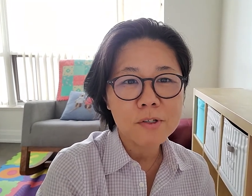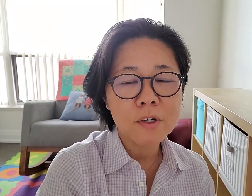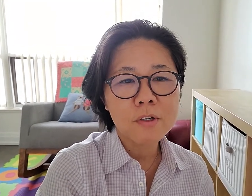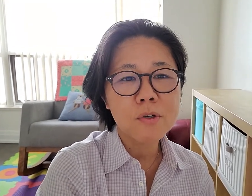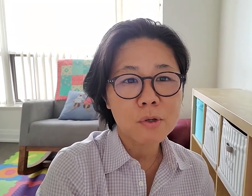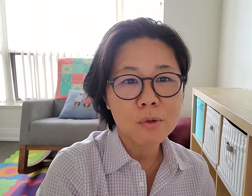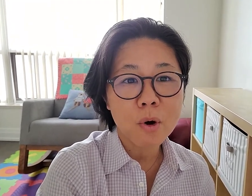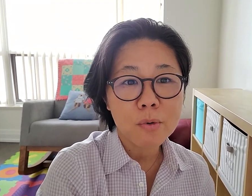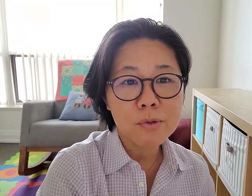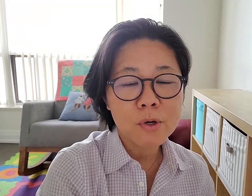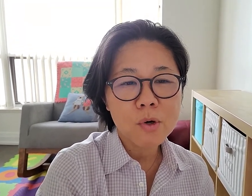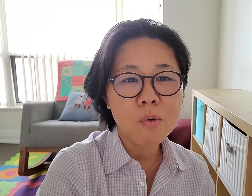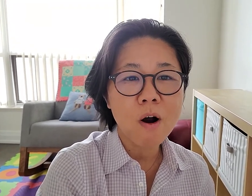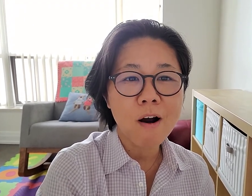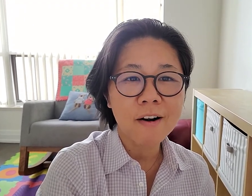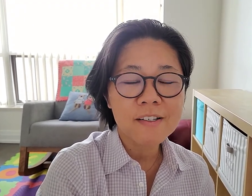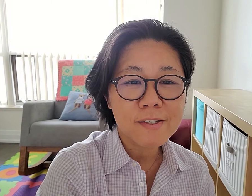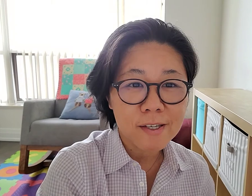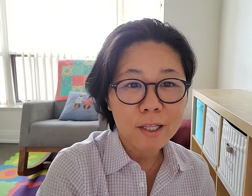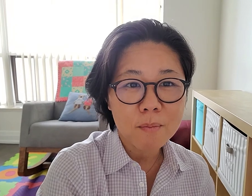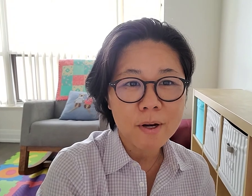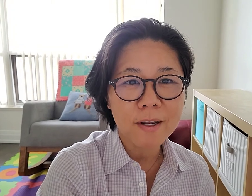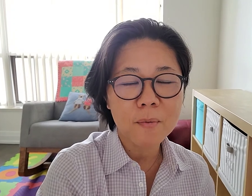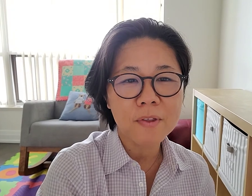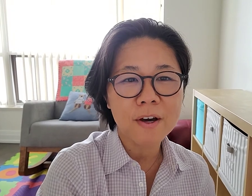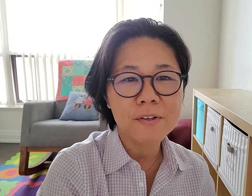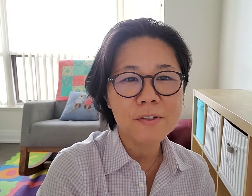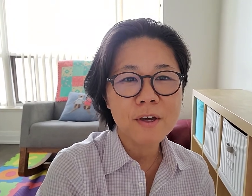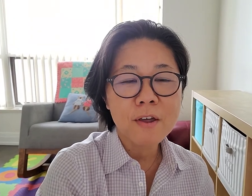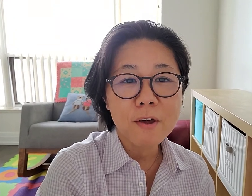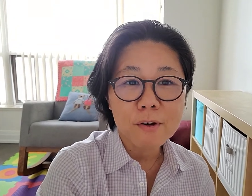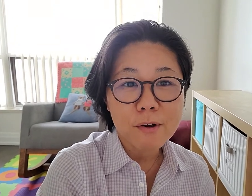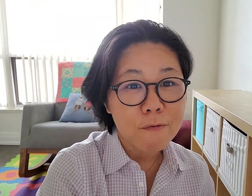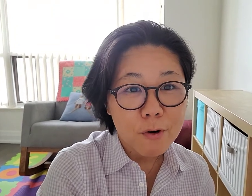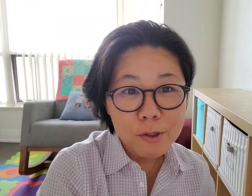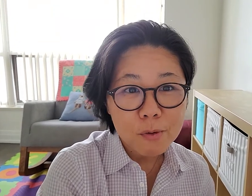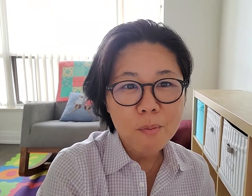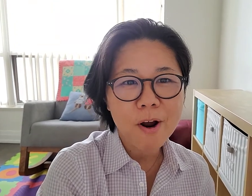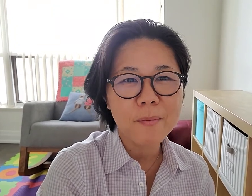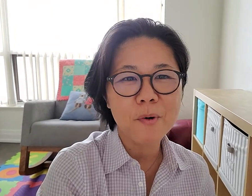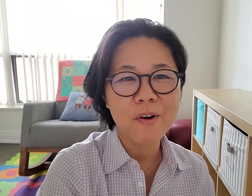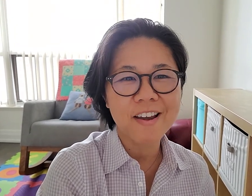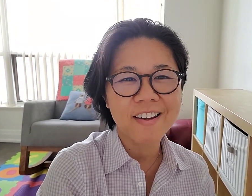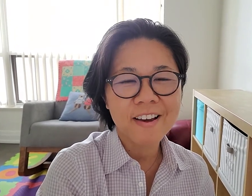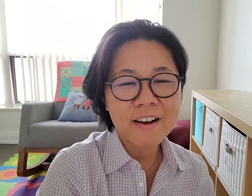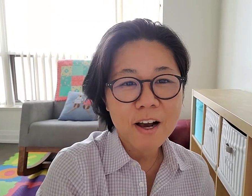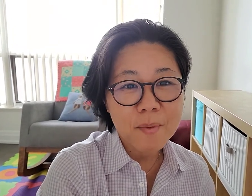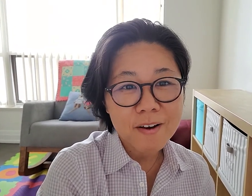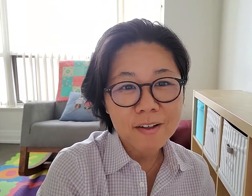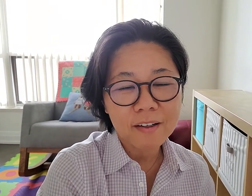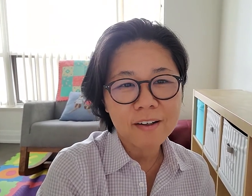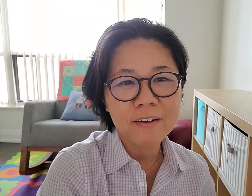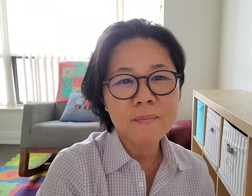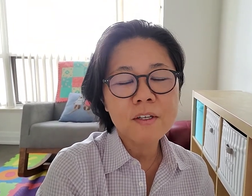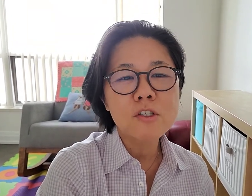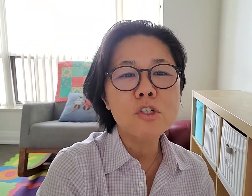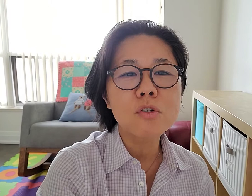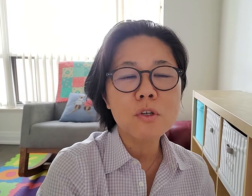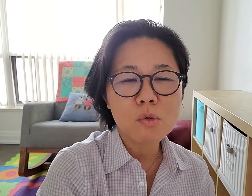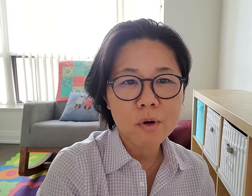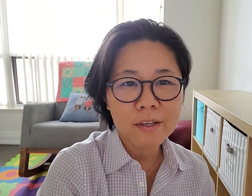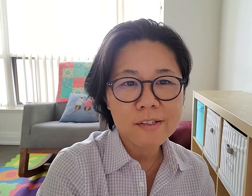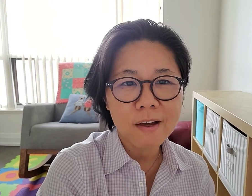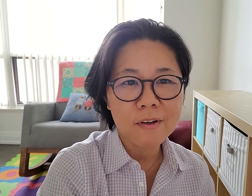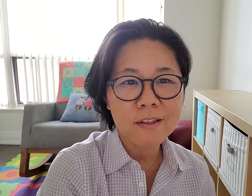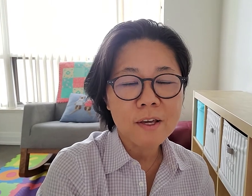very much to those who are celebrating with us. There is a virtual Pride Parade coming online